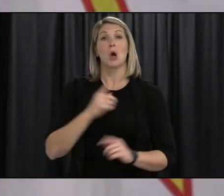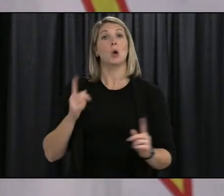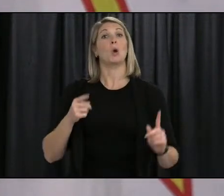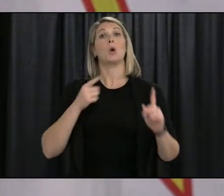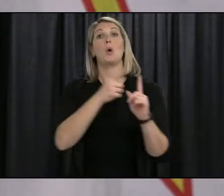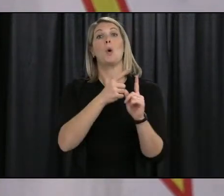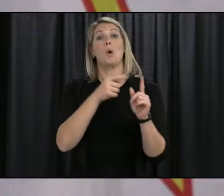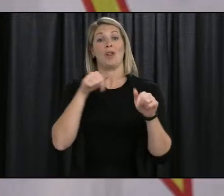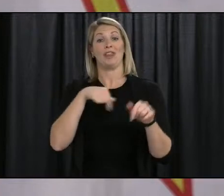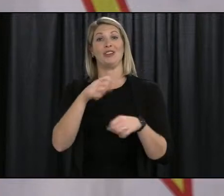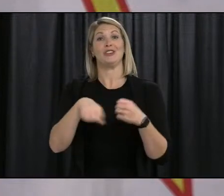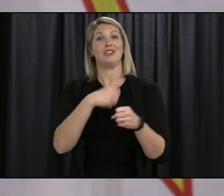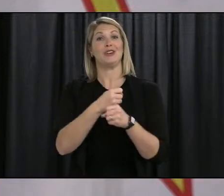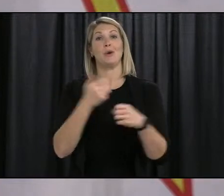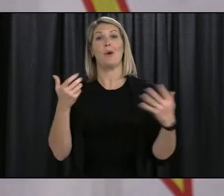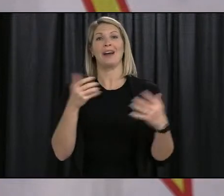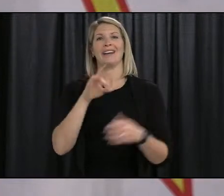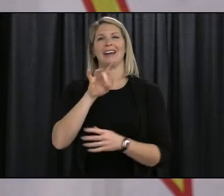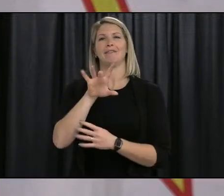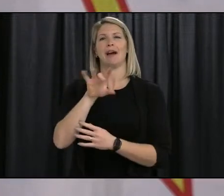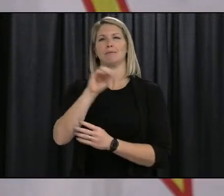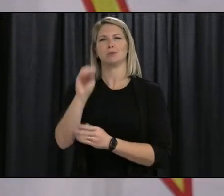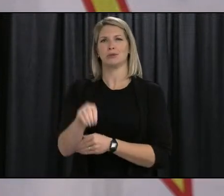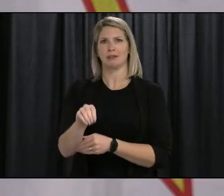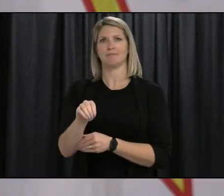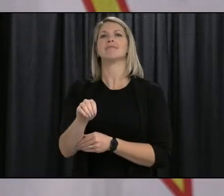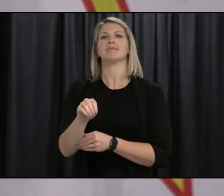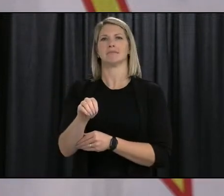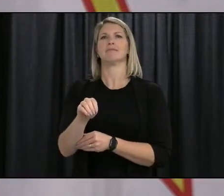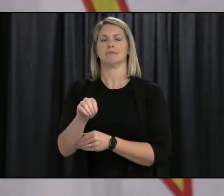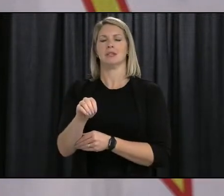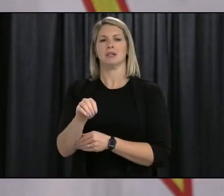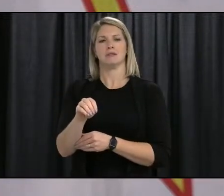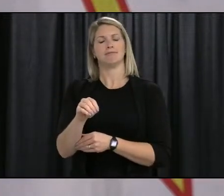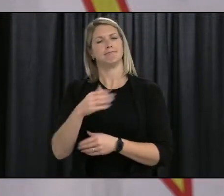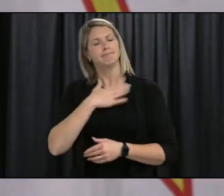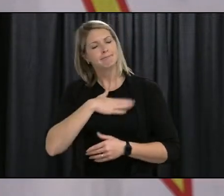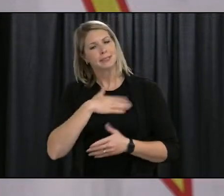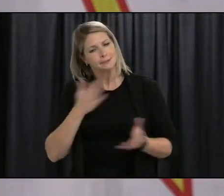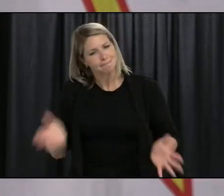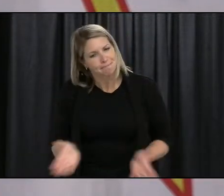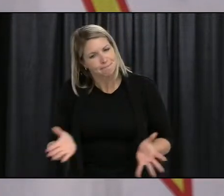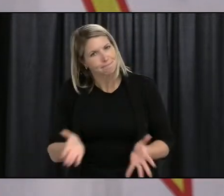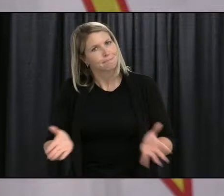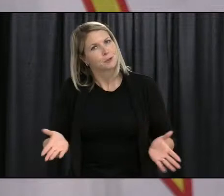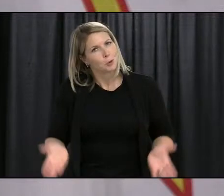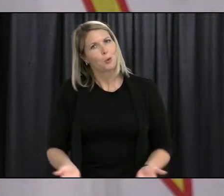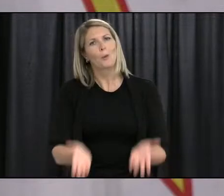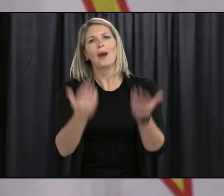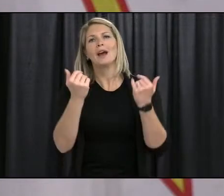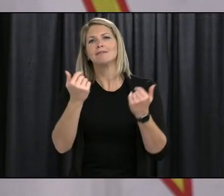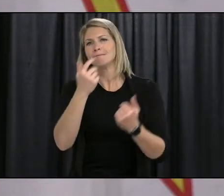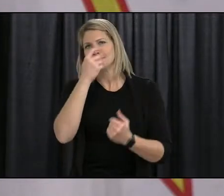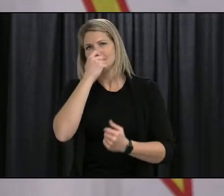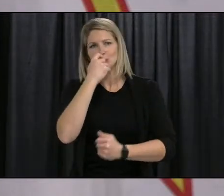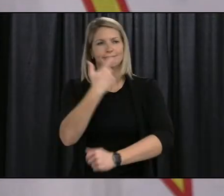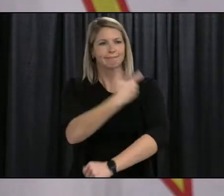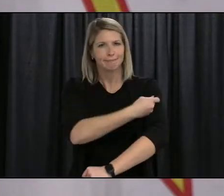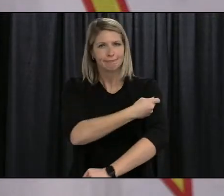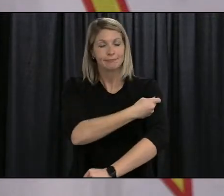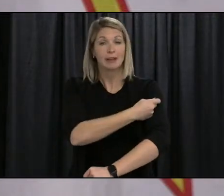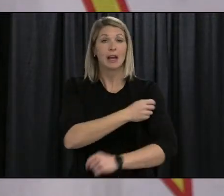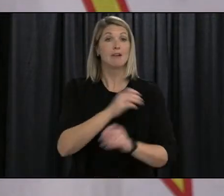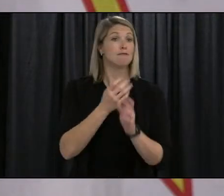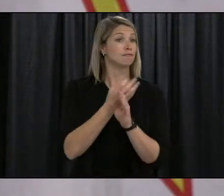rate this year, I encourage everyone to avail of the opportunity to get the flu vaccine at no cost through your family physician,